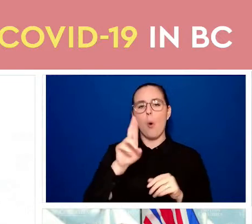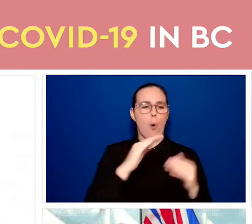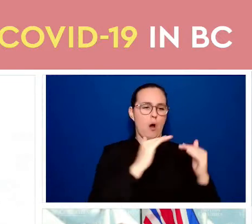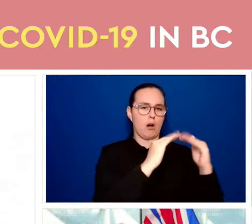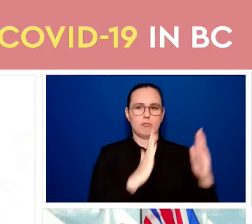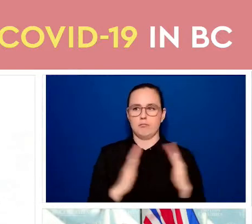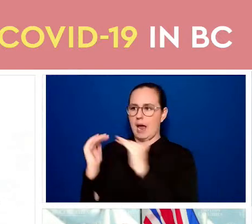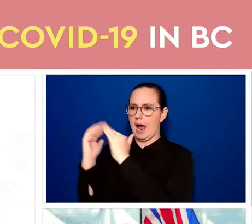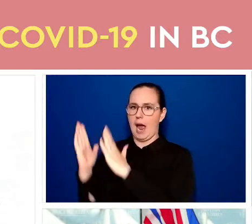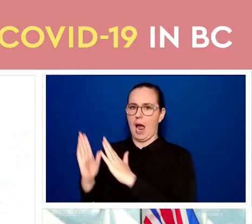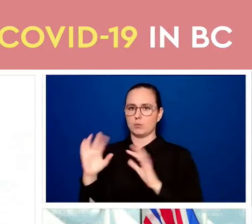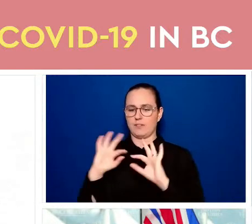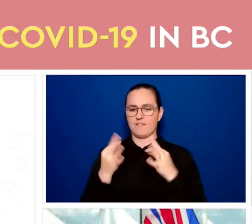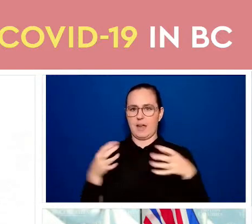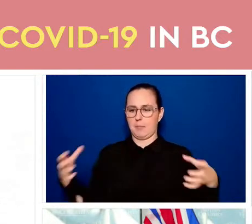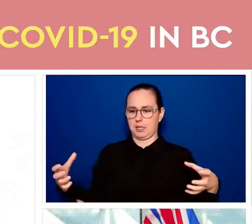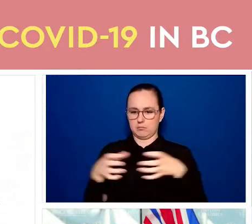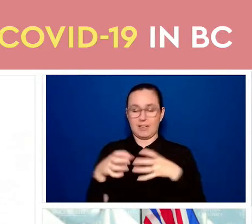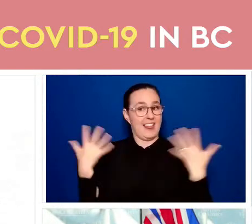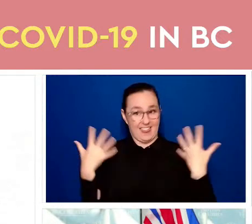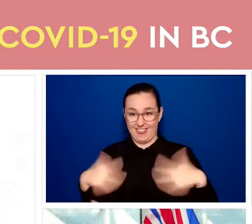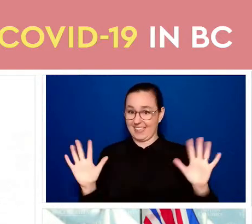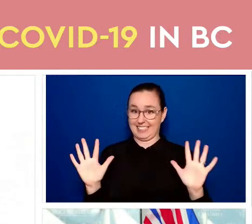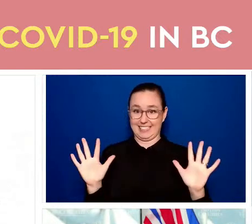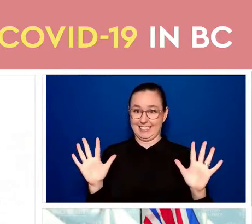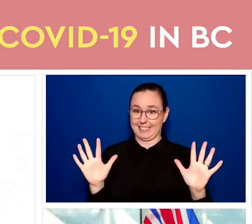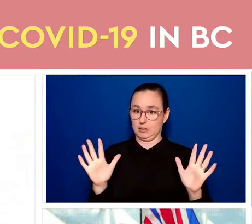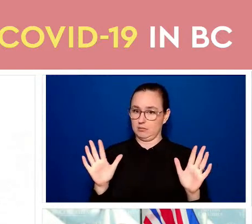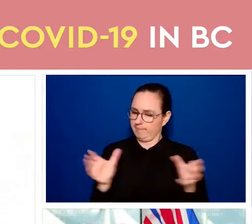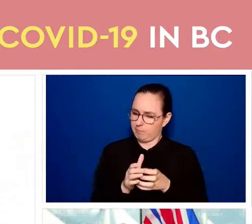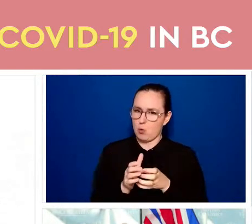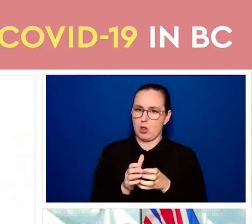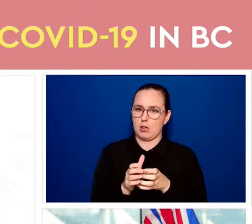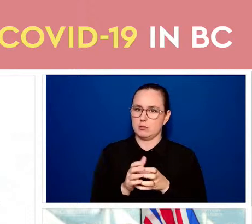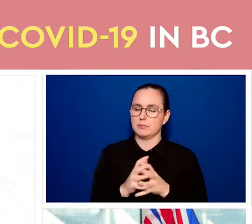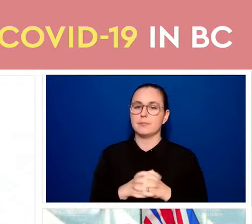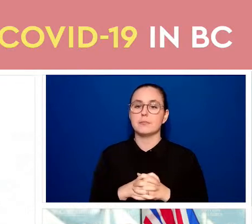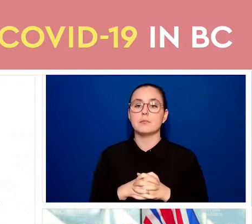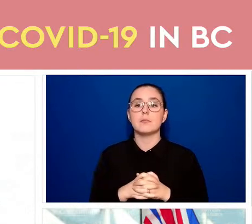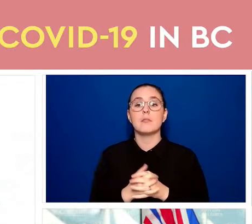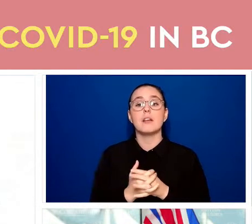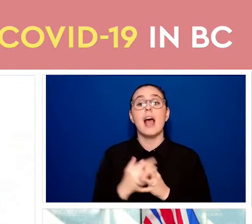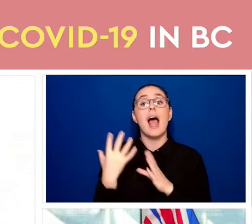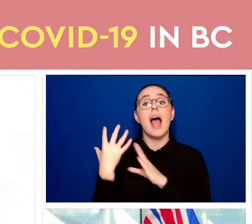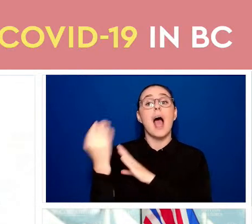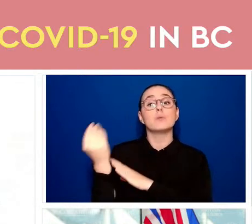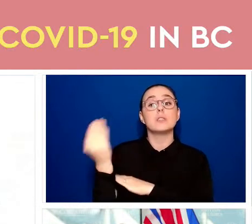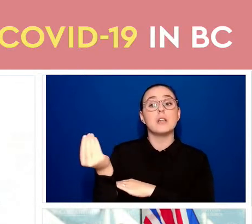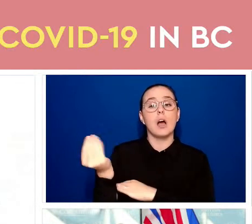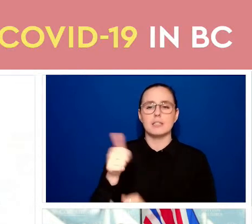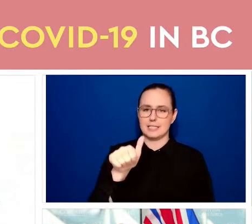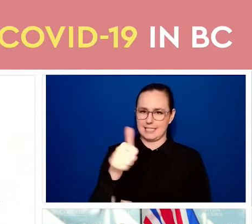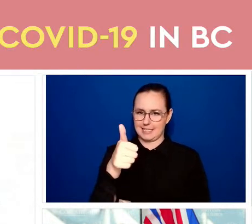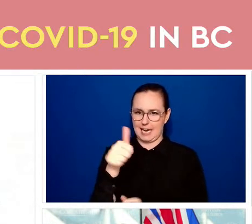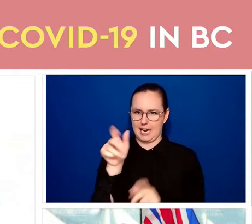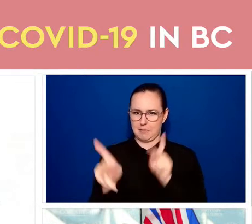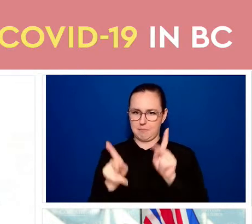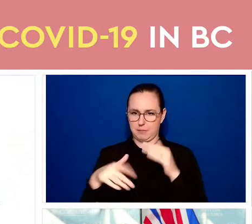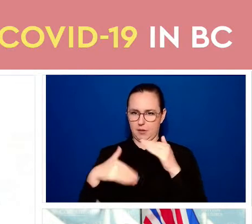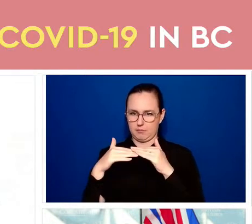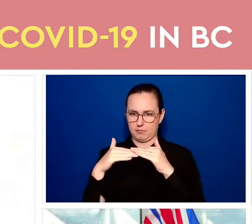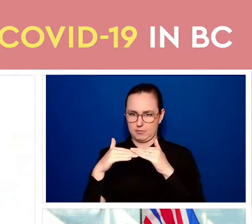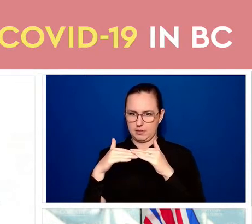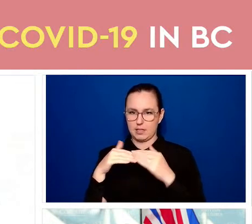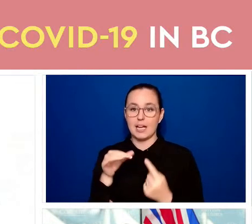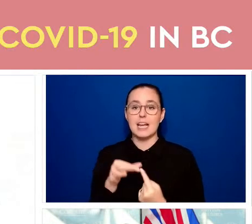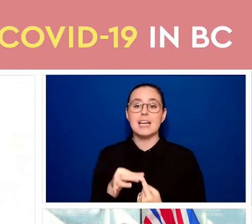keeping our bubbles small again. And 10 people outdoors, unless all of the participants are